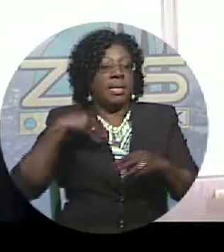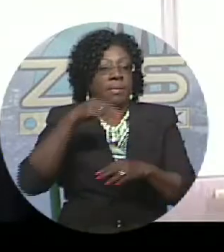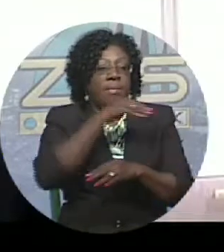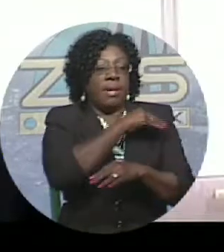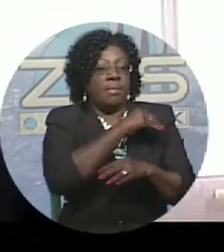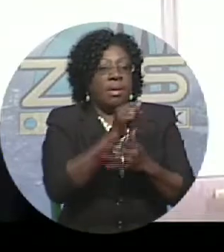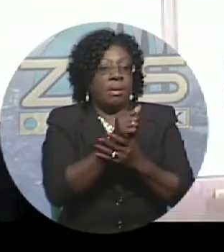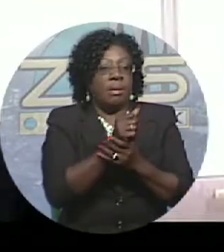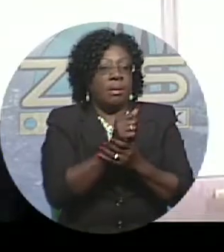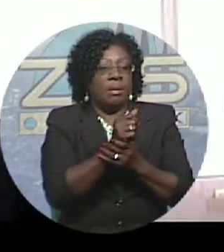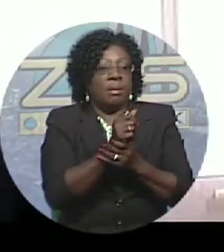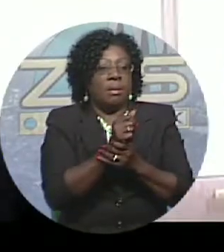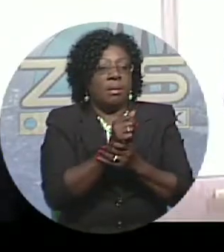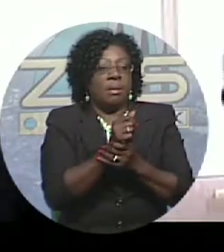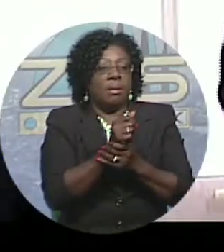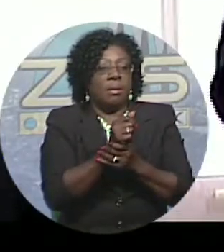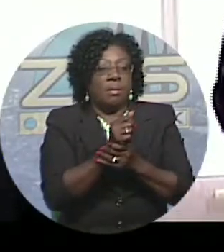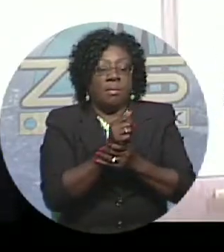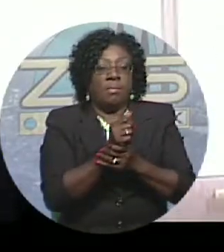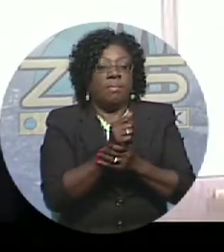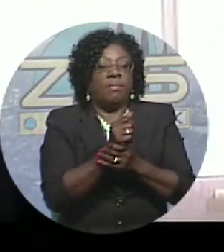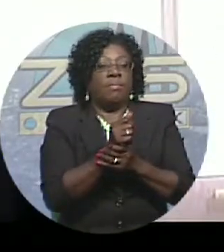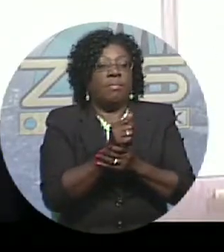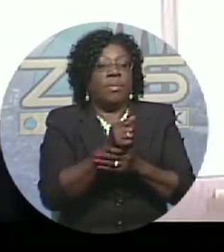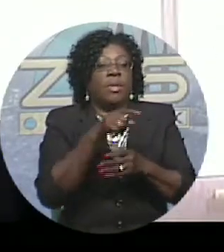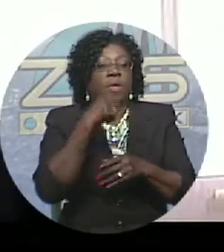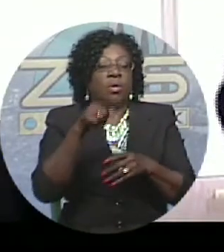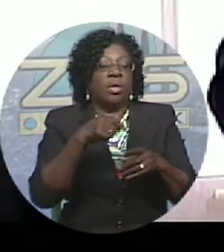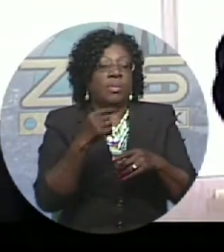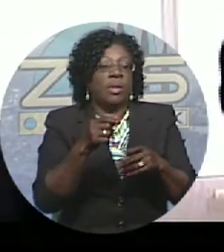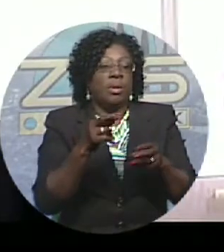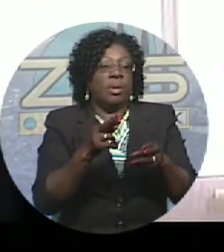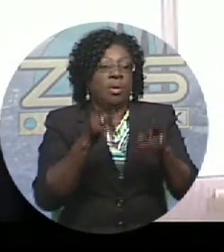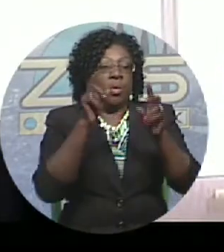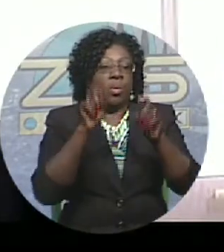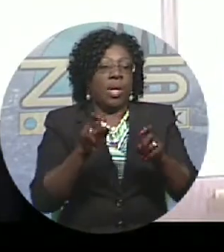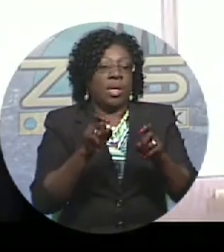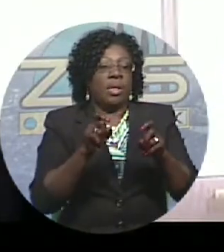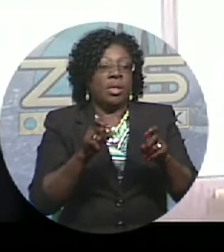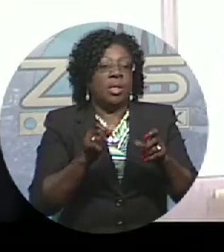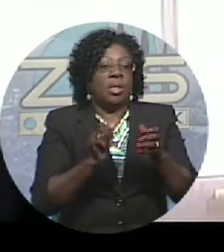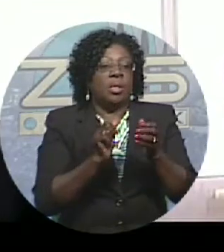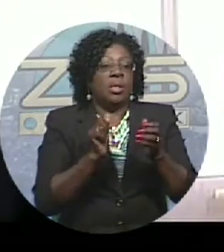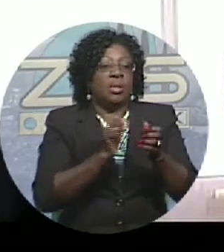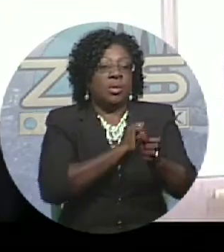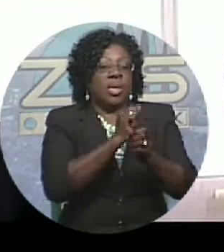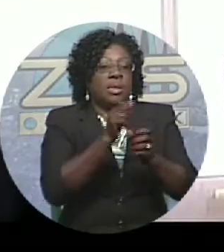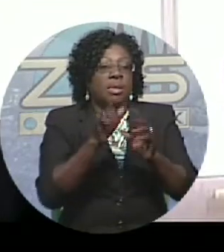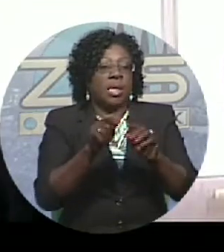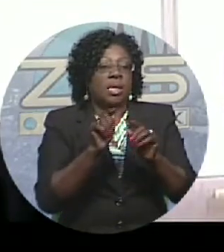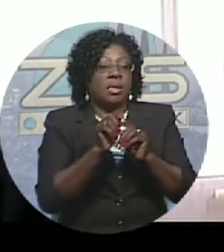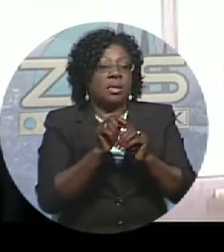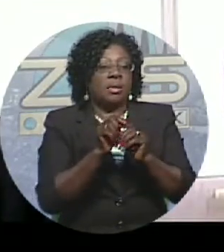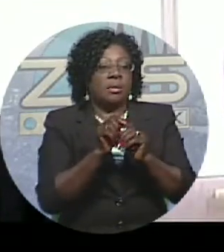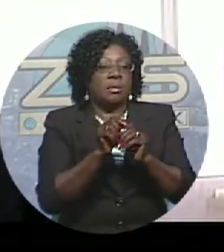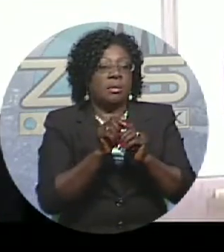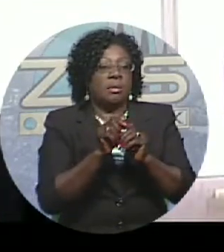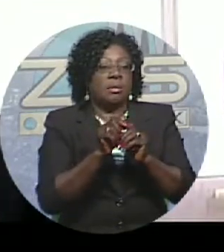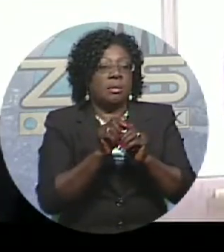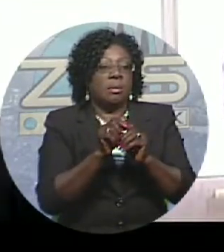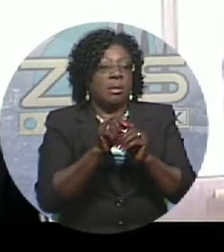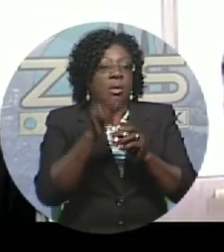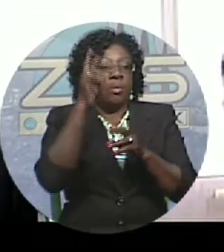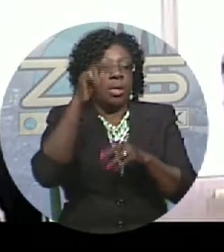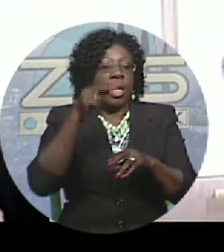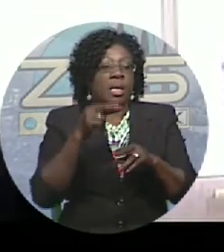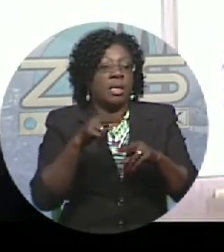I may come back to this House, Mr. Speaker. You are going to be required to exercise the discretion under Rule 23, sub 3. Regarding the